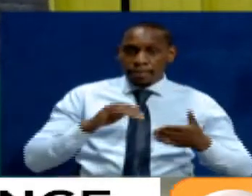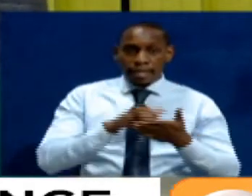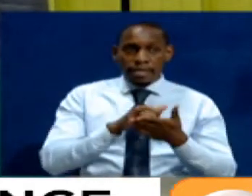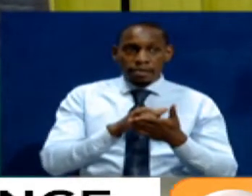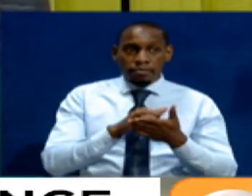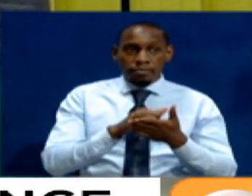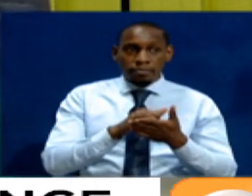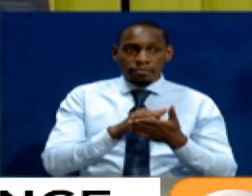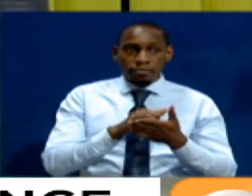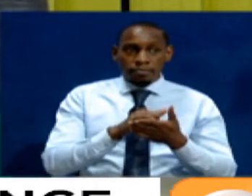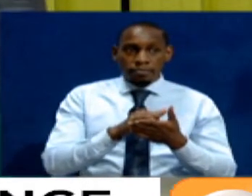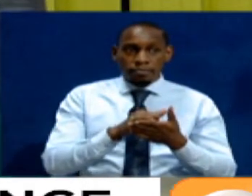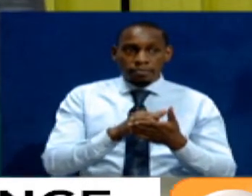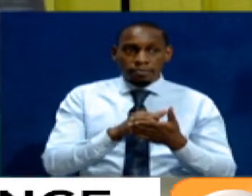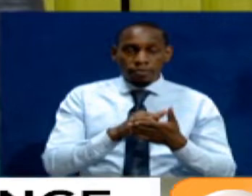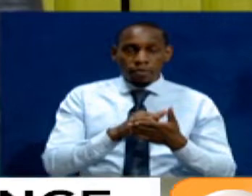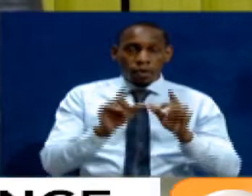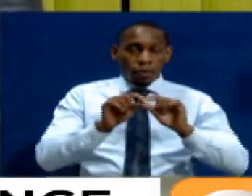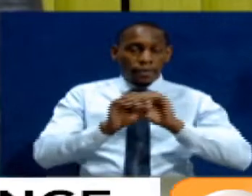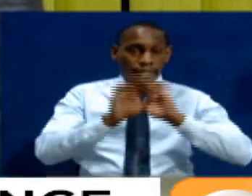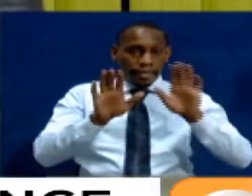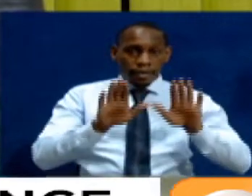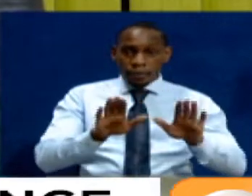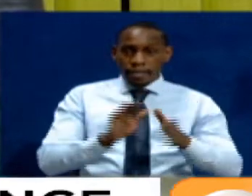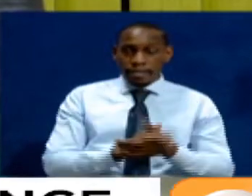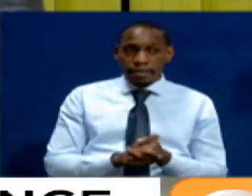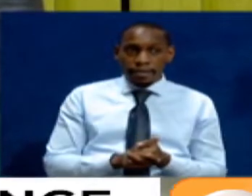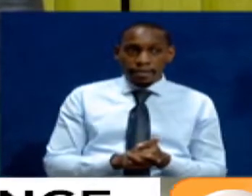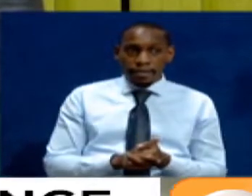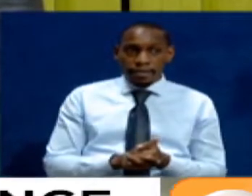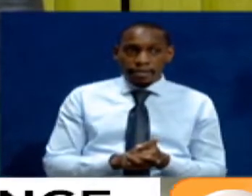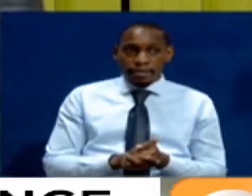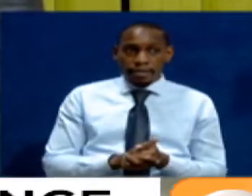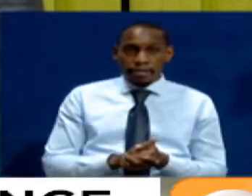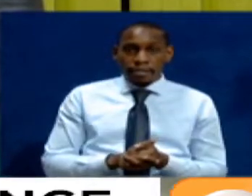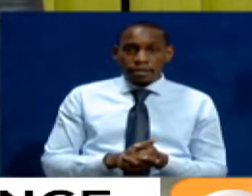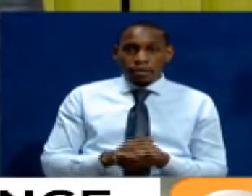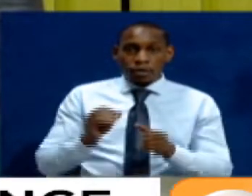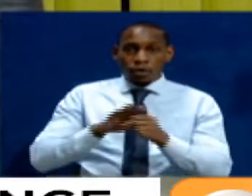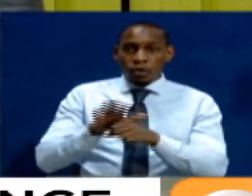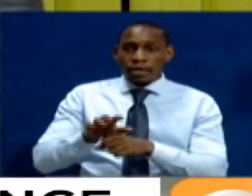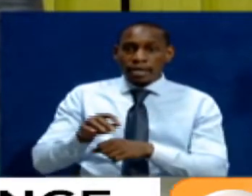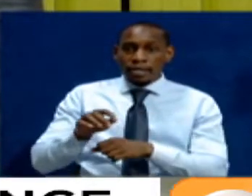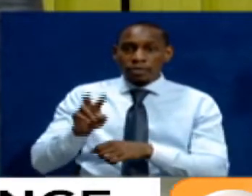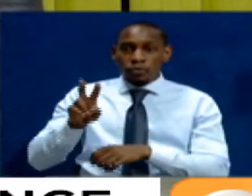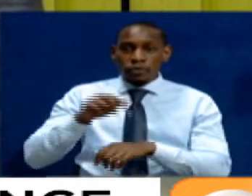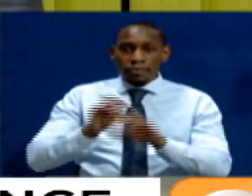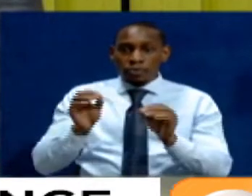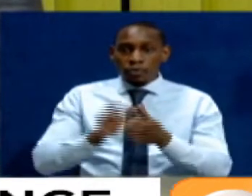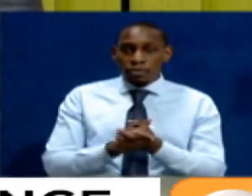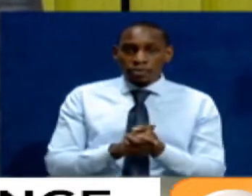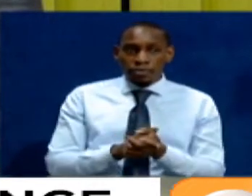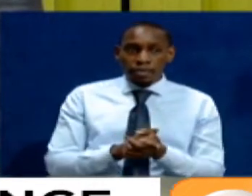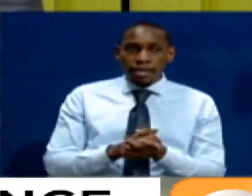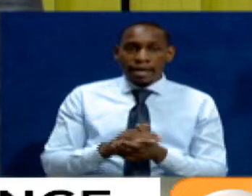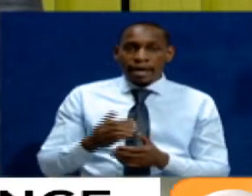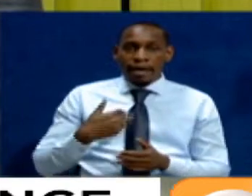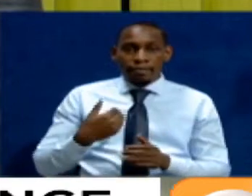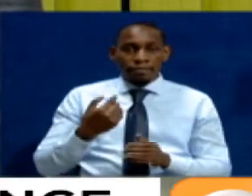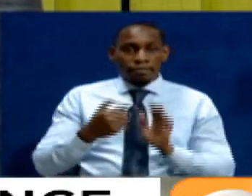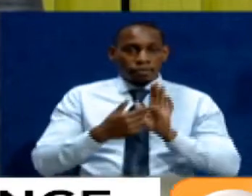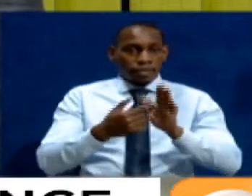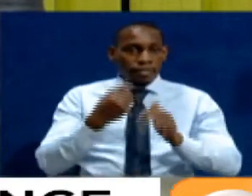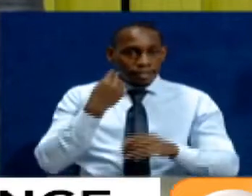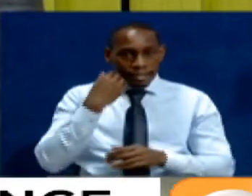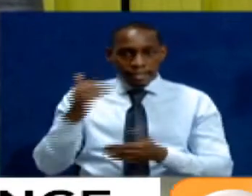who let's make it quite clear. Not people who had COVID twice, because COVID means that if you have had symptoms, you are sick,